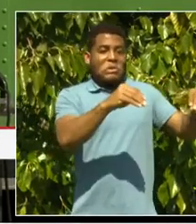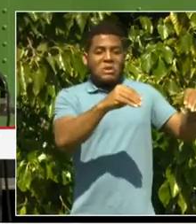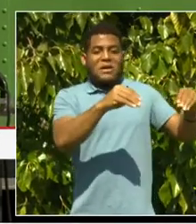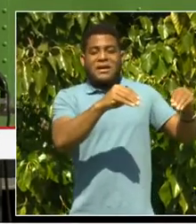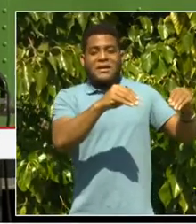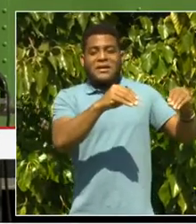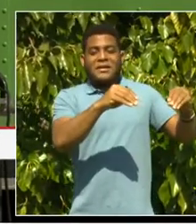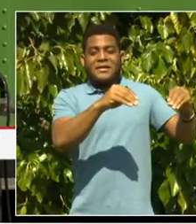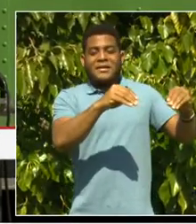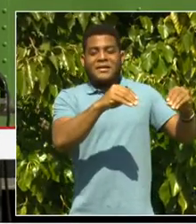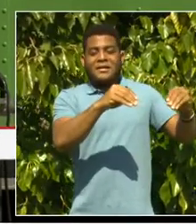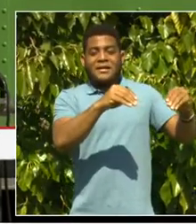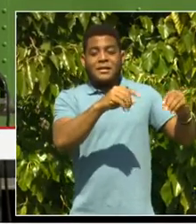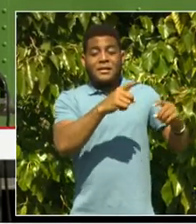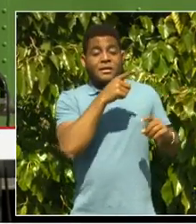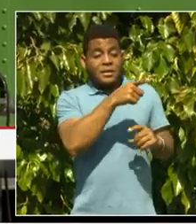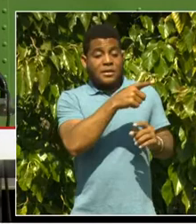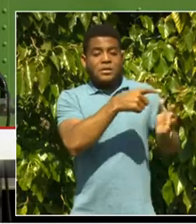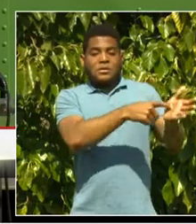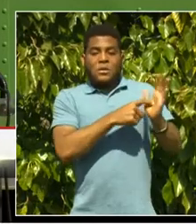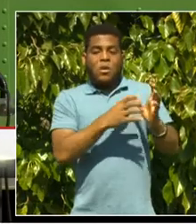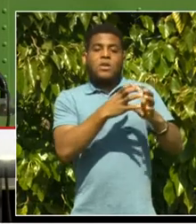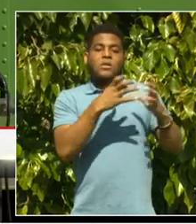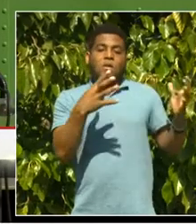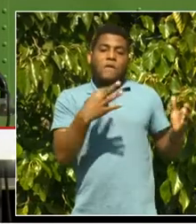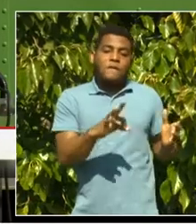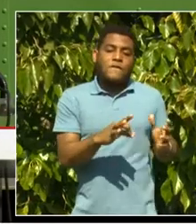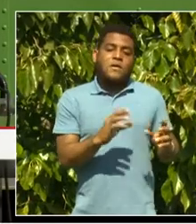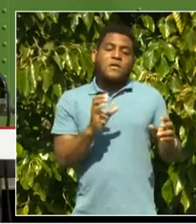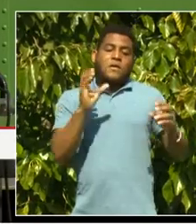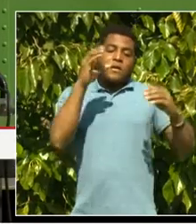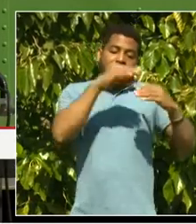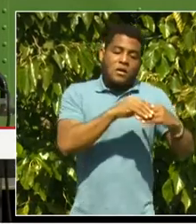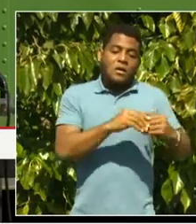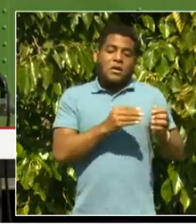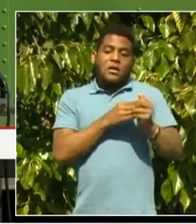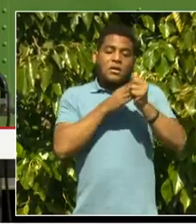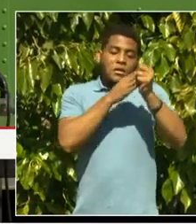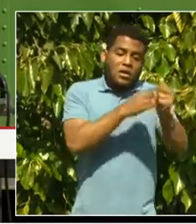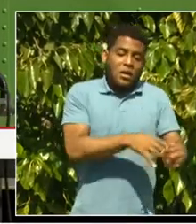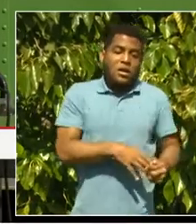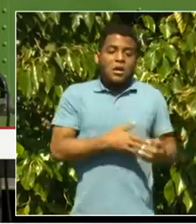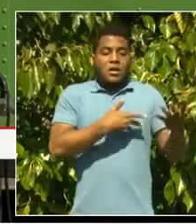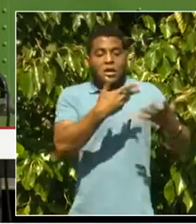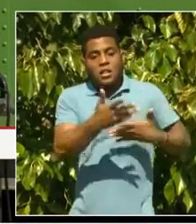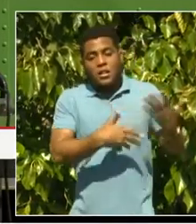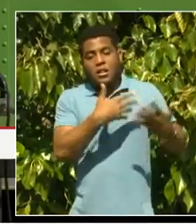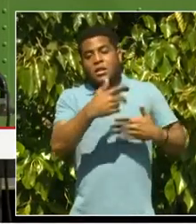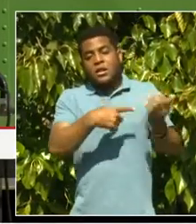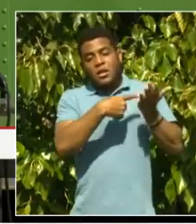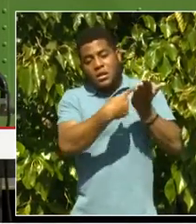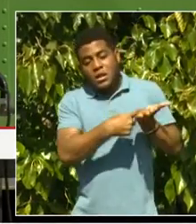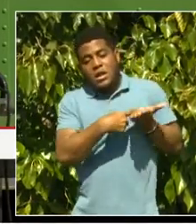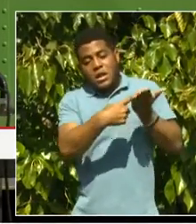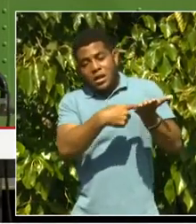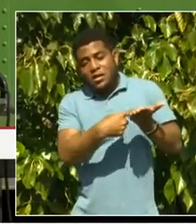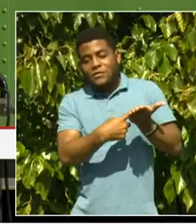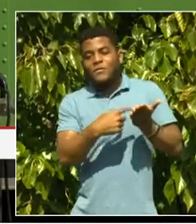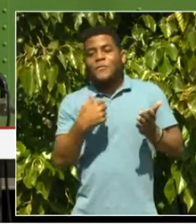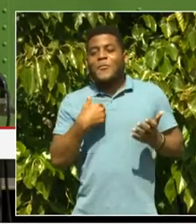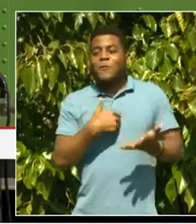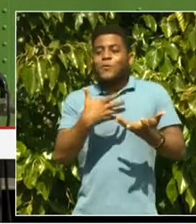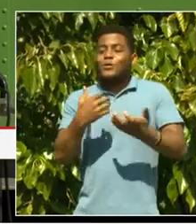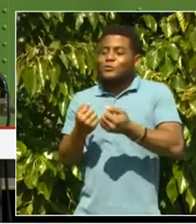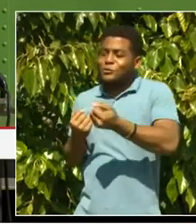require a lot of hand-holding. We're trying to take a bet on the people who've already taken a bet on us. So